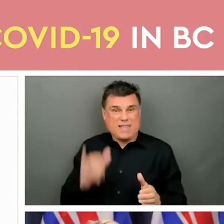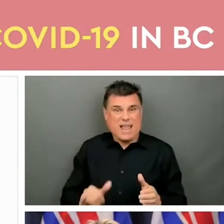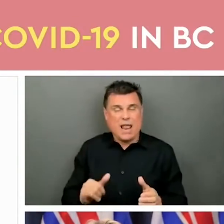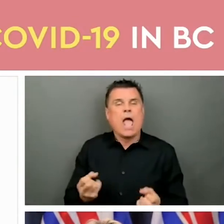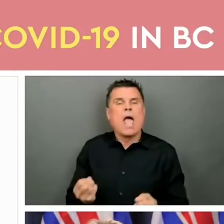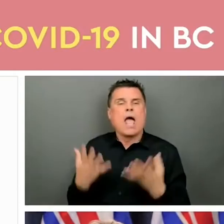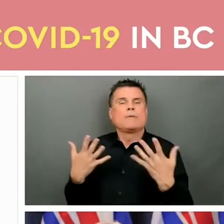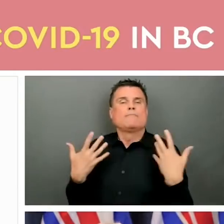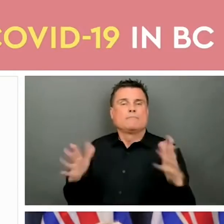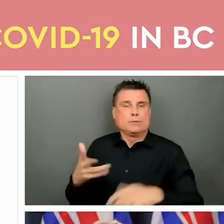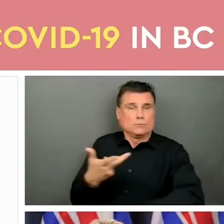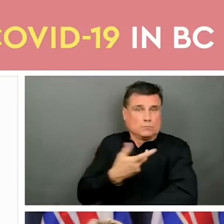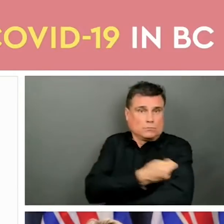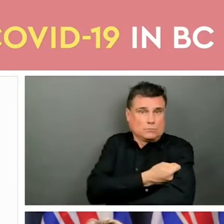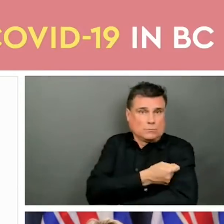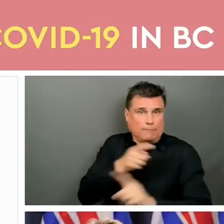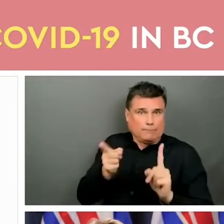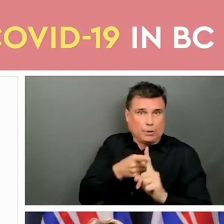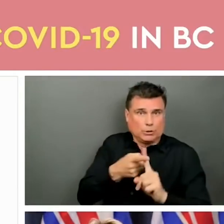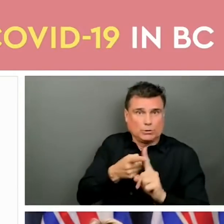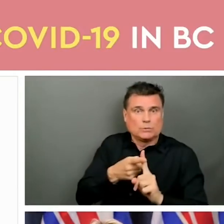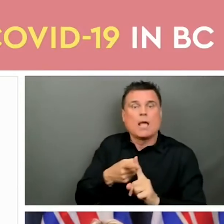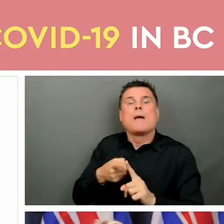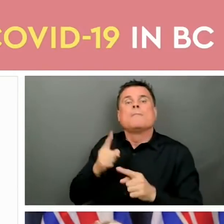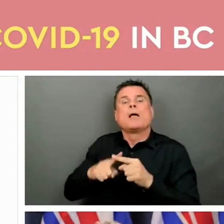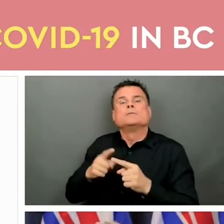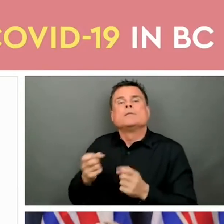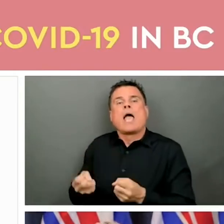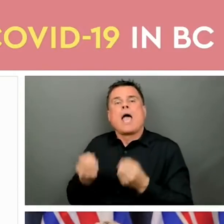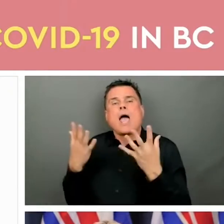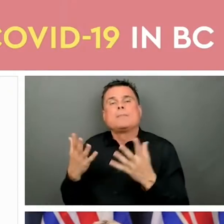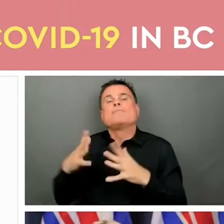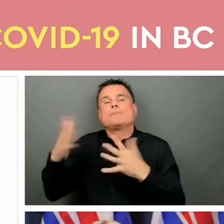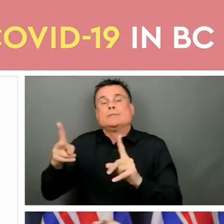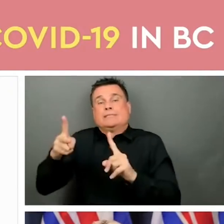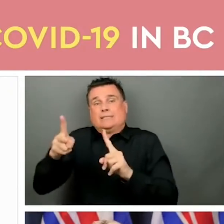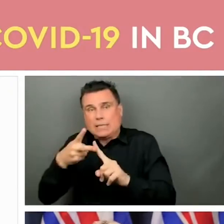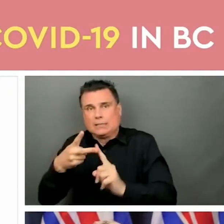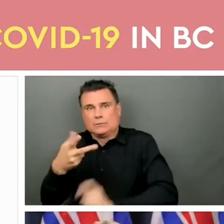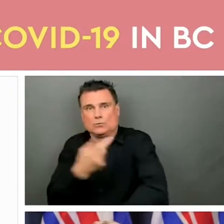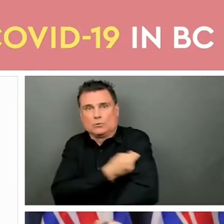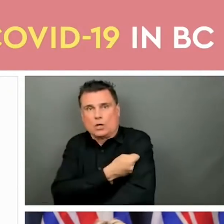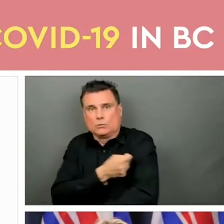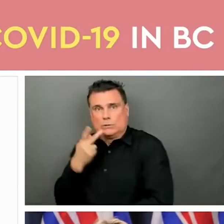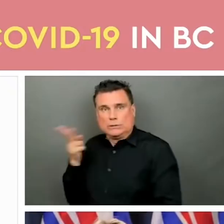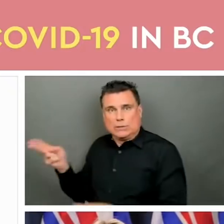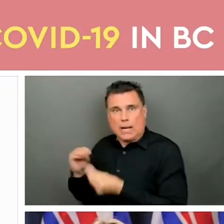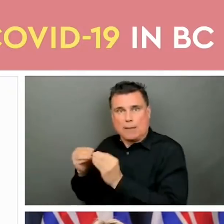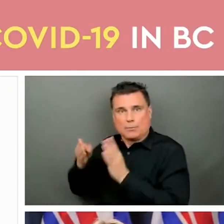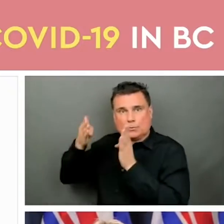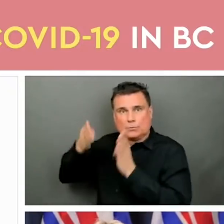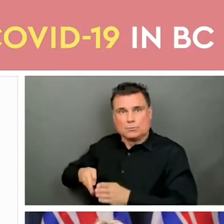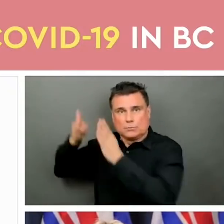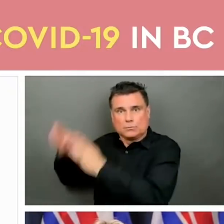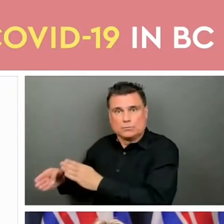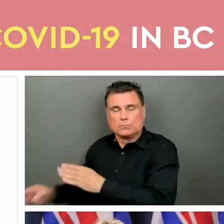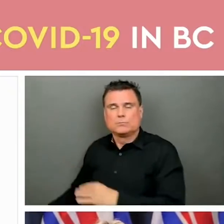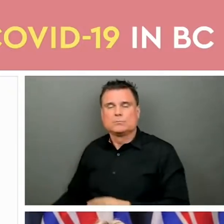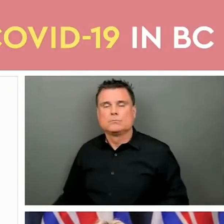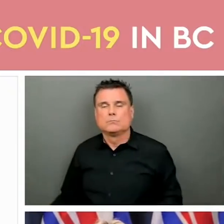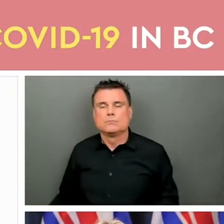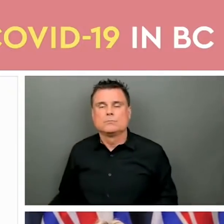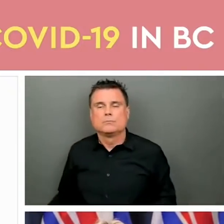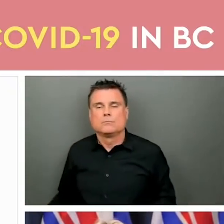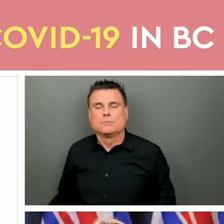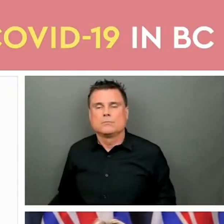Over 210,000 letters have gone out, and to date, 60% of people have completed, have been booked and immunized in